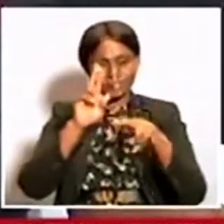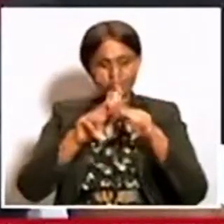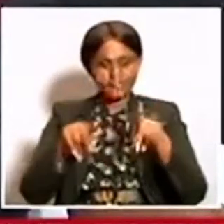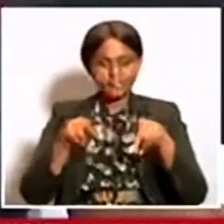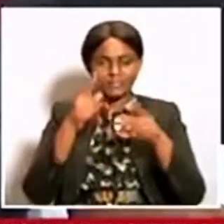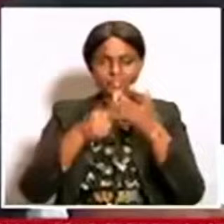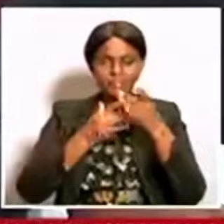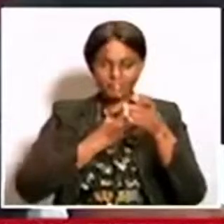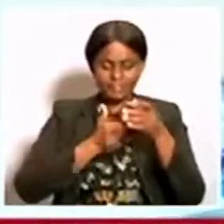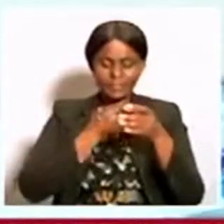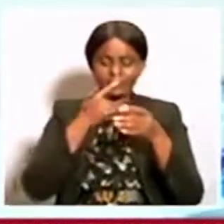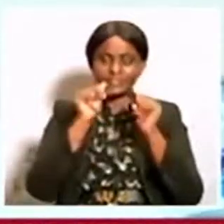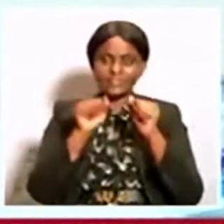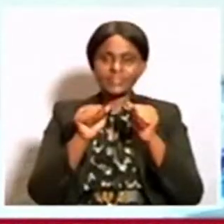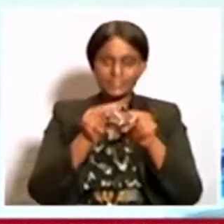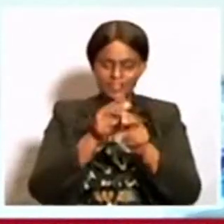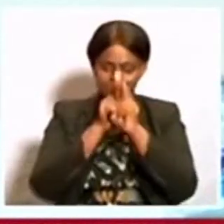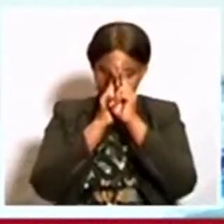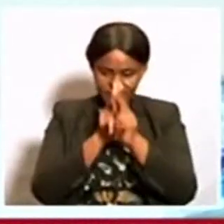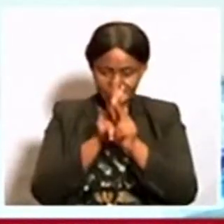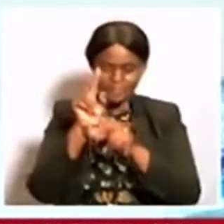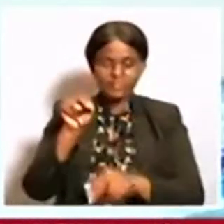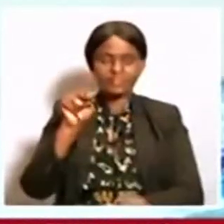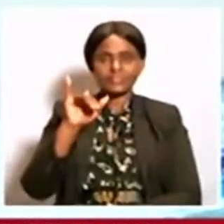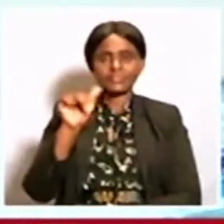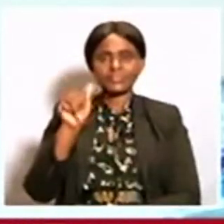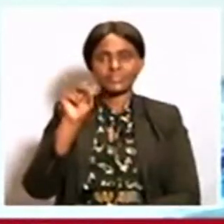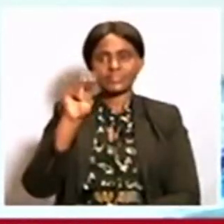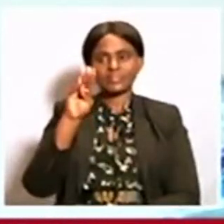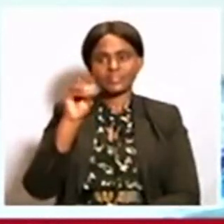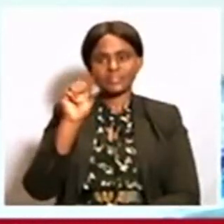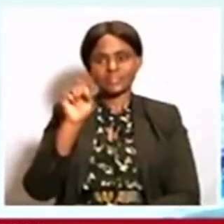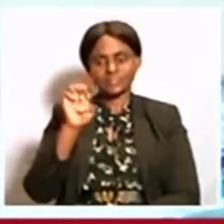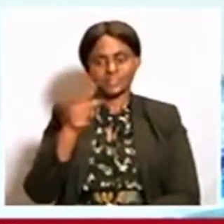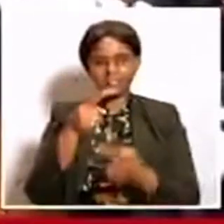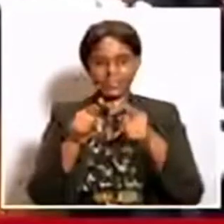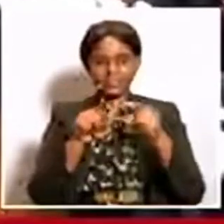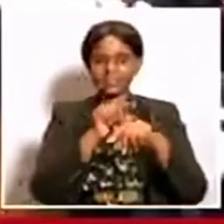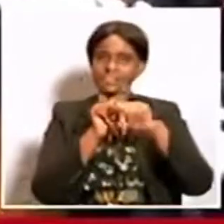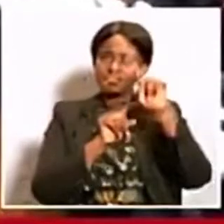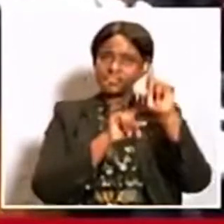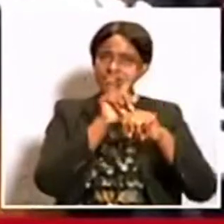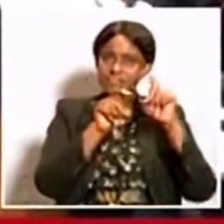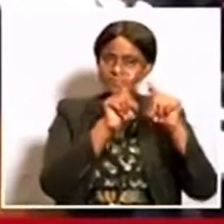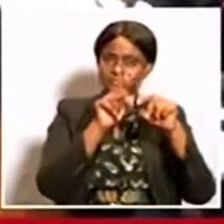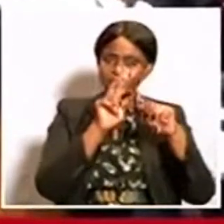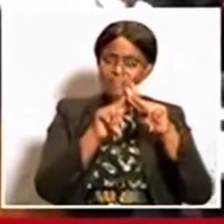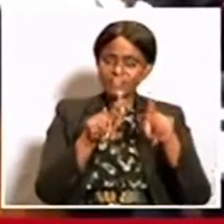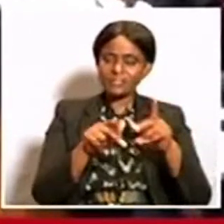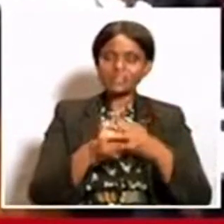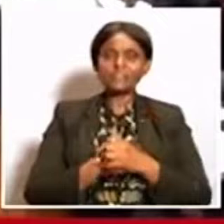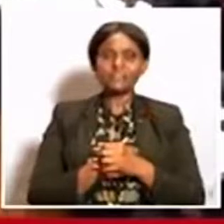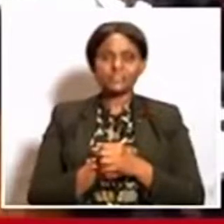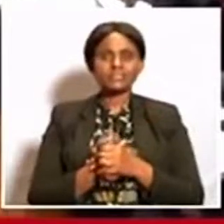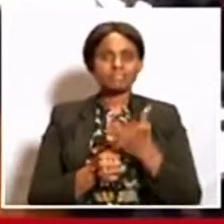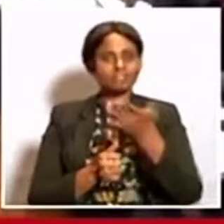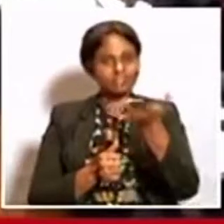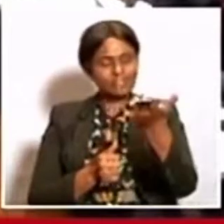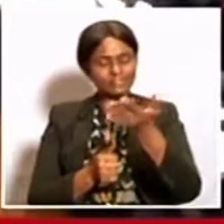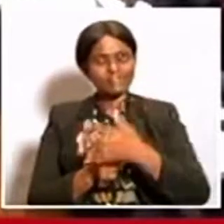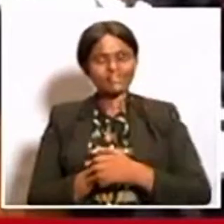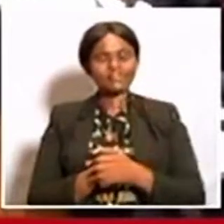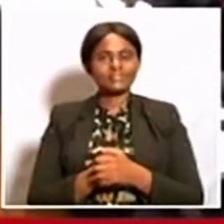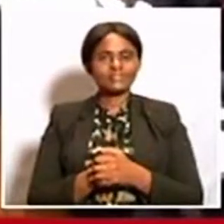say. Thank you. Honorable Nyambose wanted, is it Shaka Foswa? Yeah, a different question, Chair. Oh, it's different, okay. Let's move